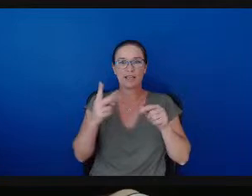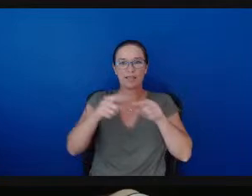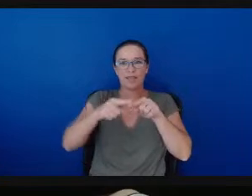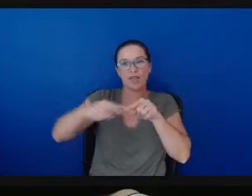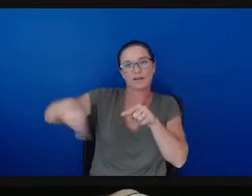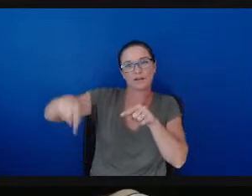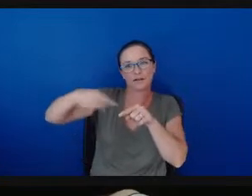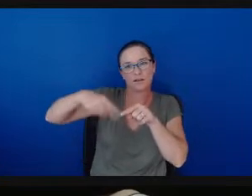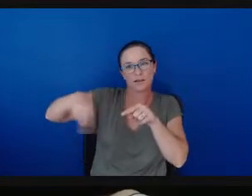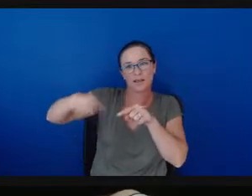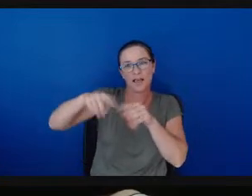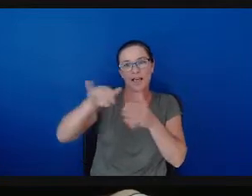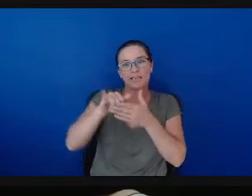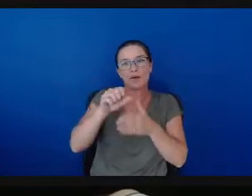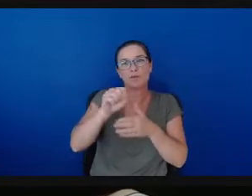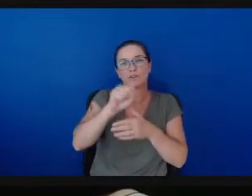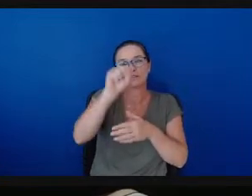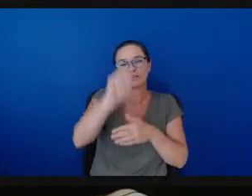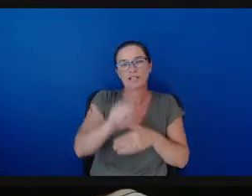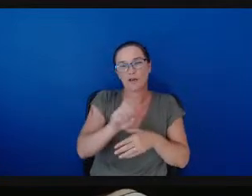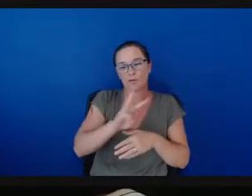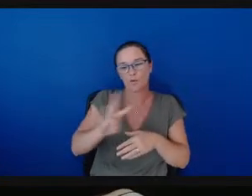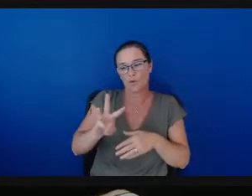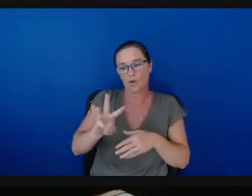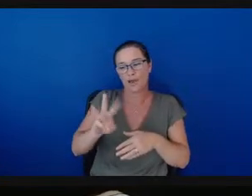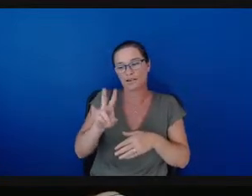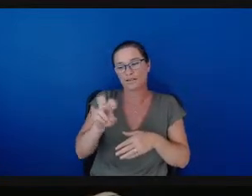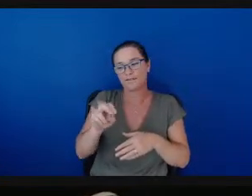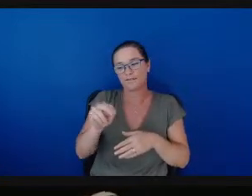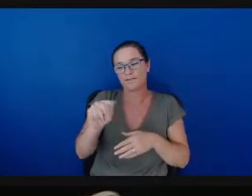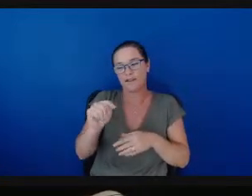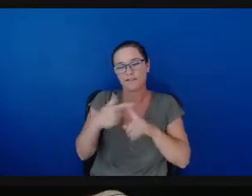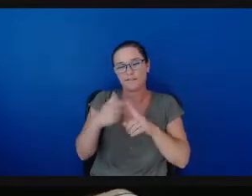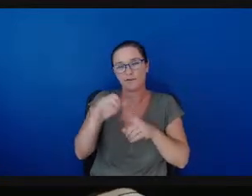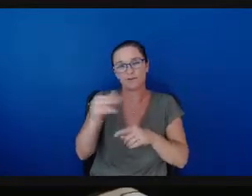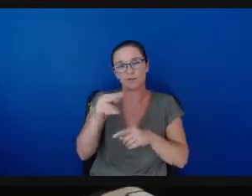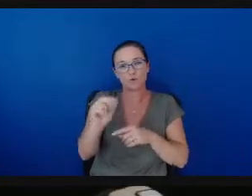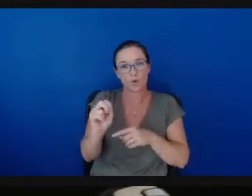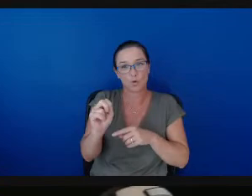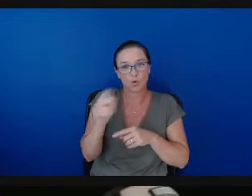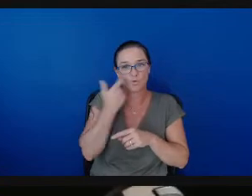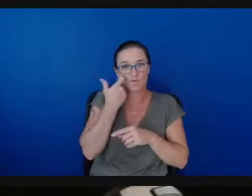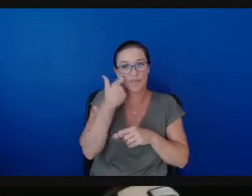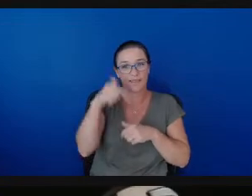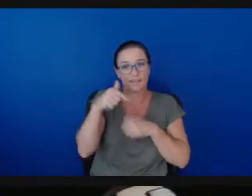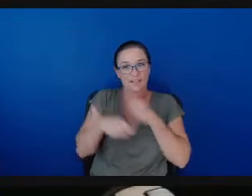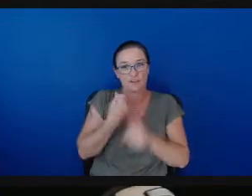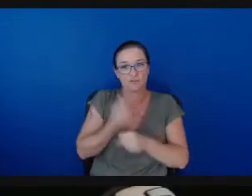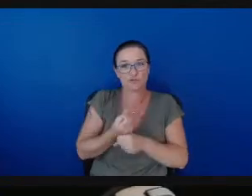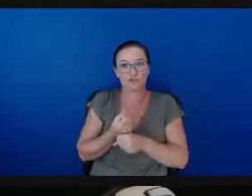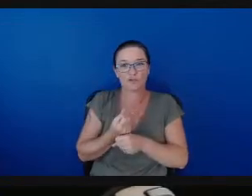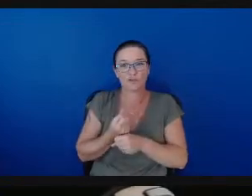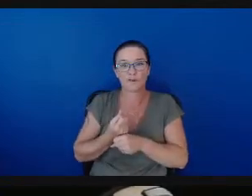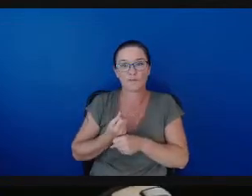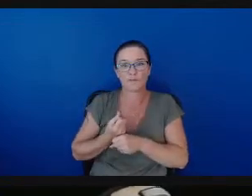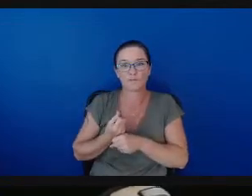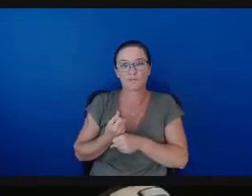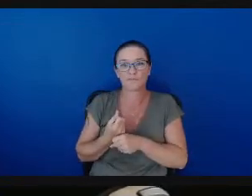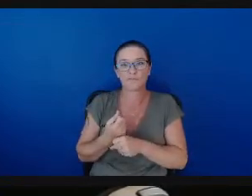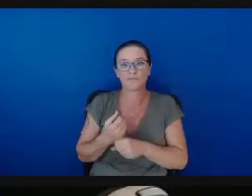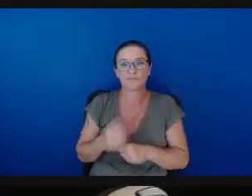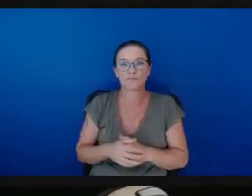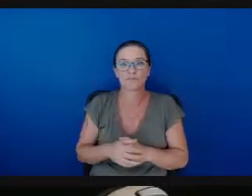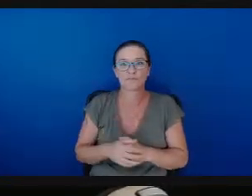this southwest vent basin from June of this year. Lava's actually got as far as to pour into that from this